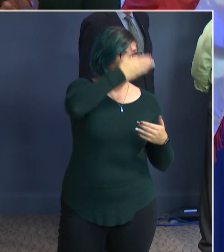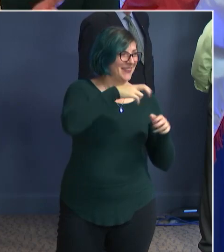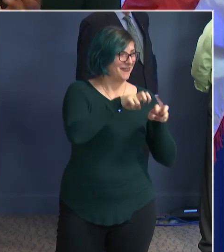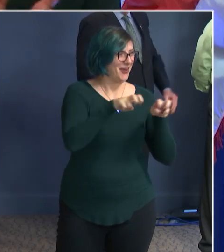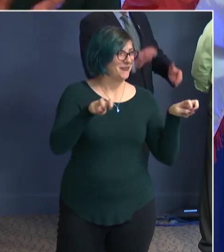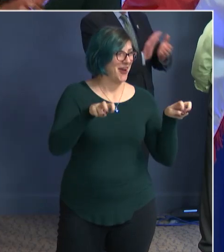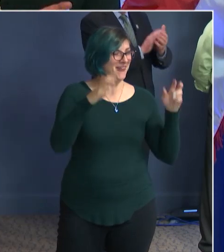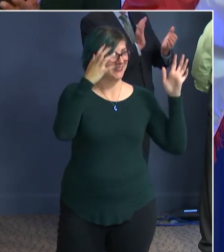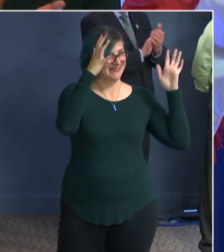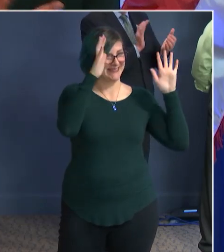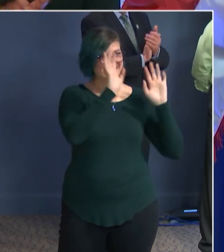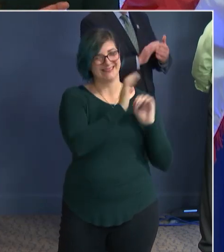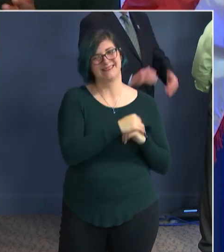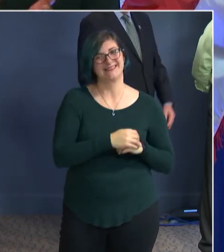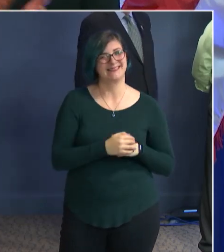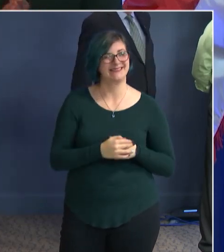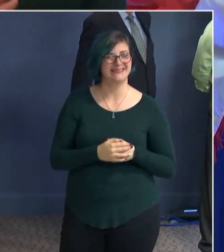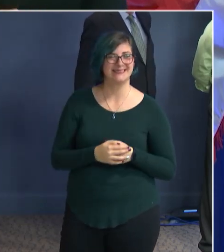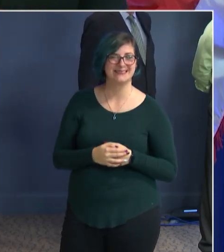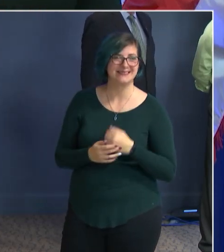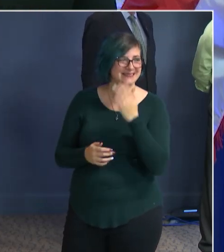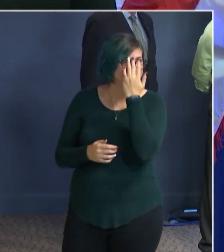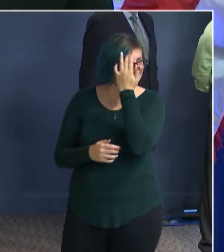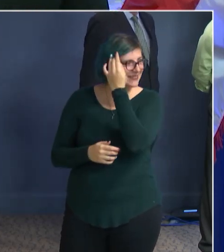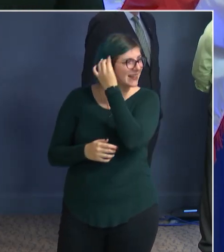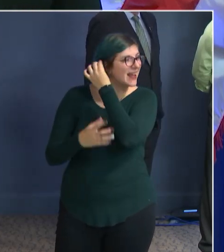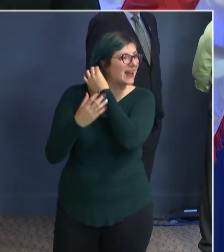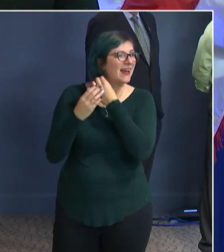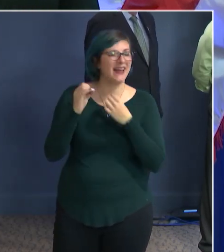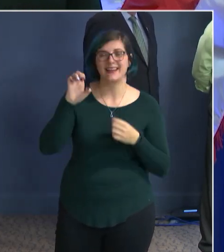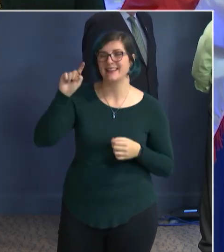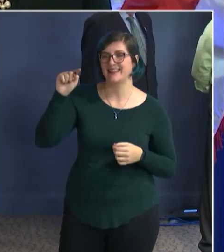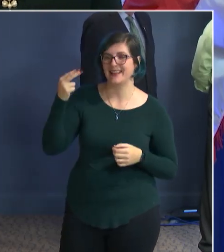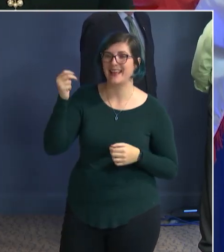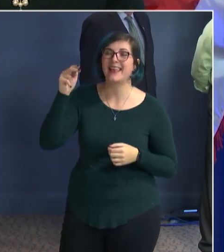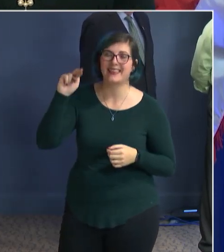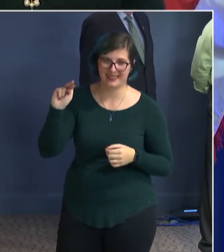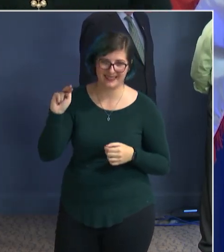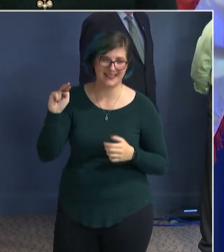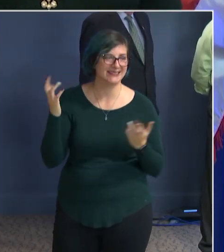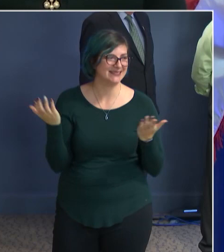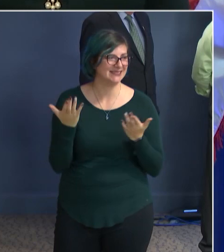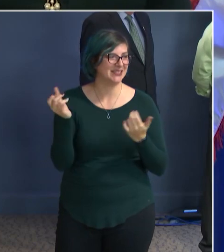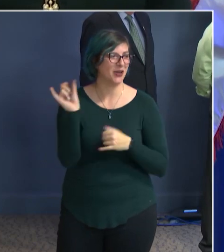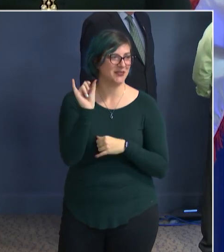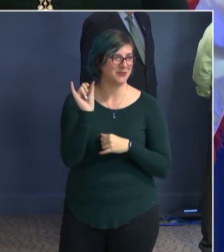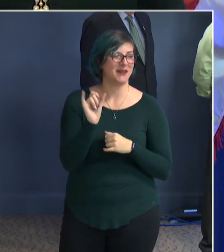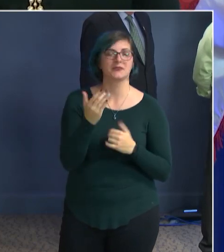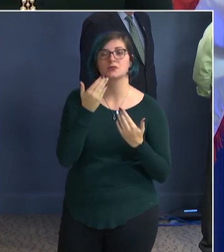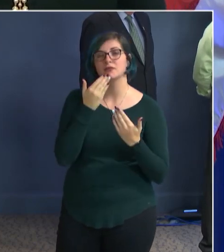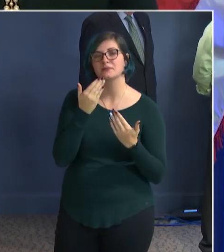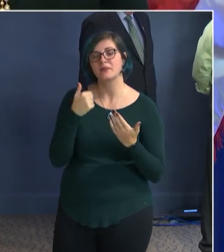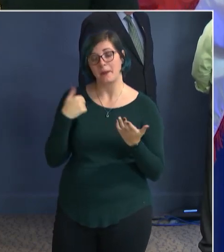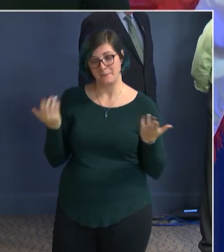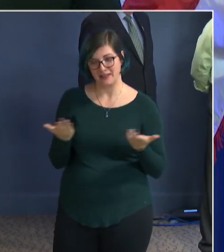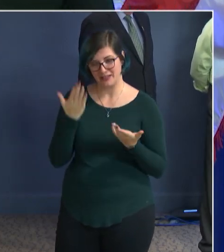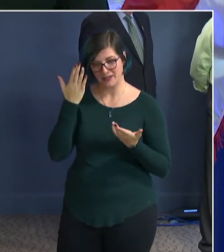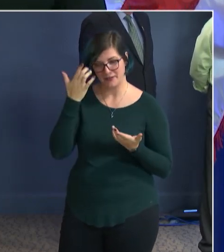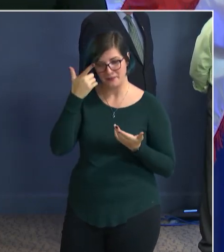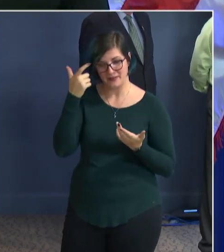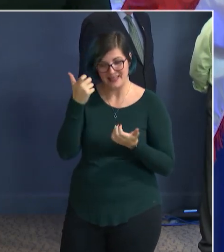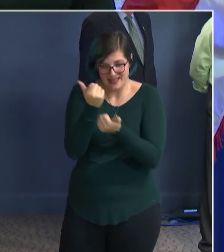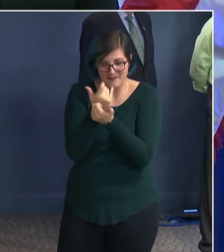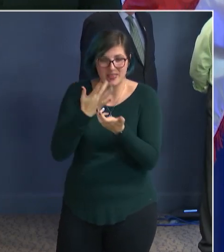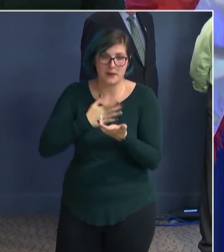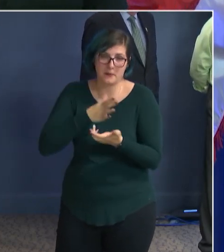and my nephew Ethan as well. So I'm here today because everything my